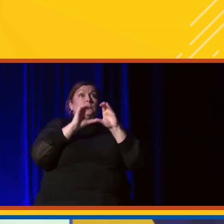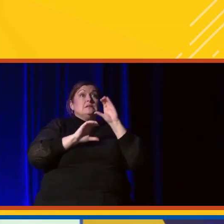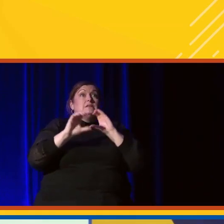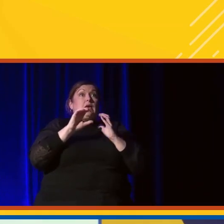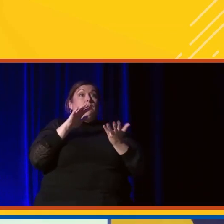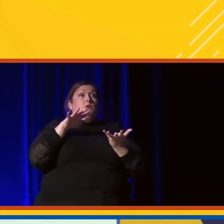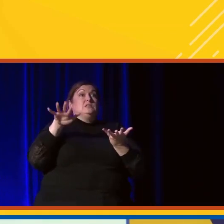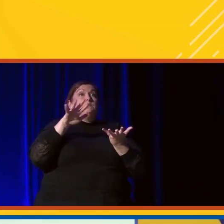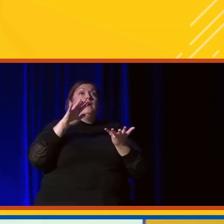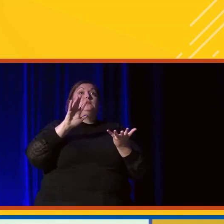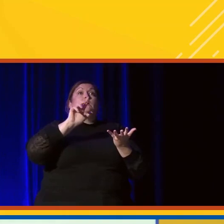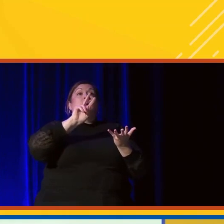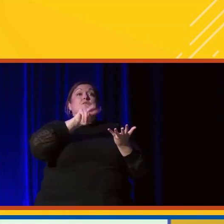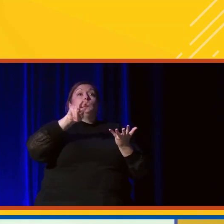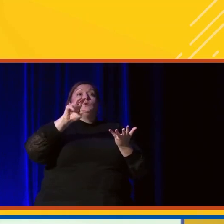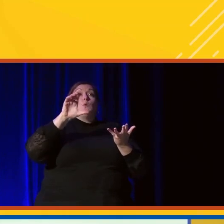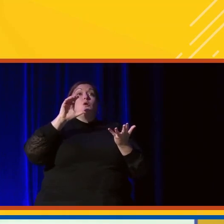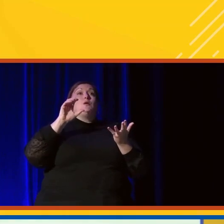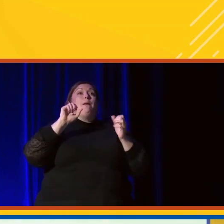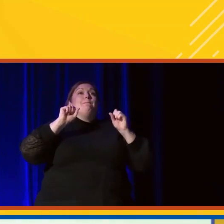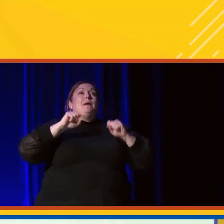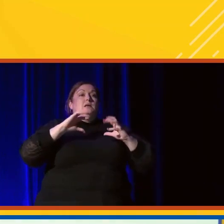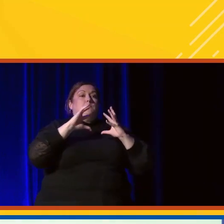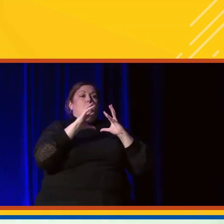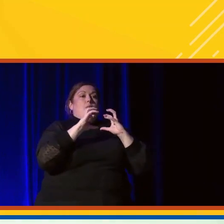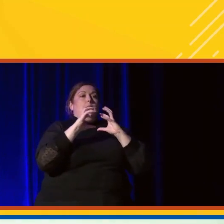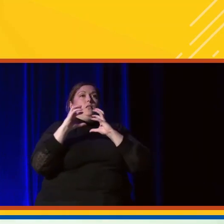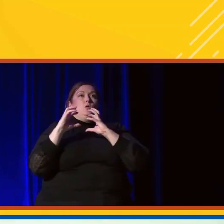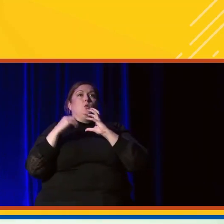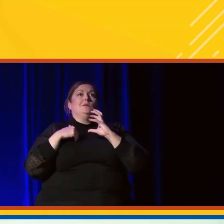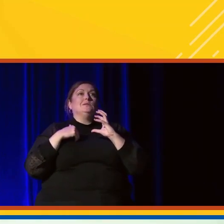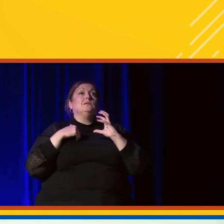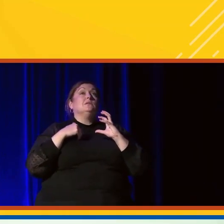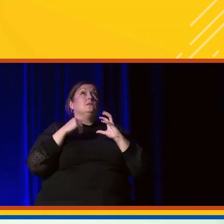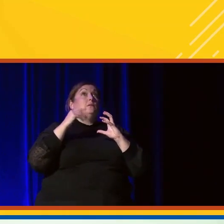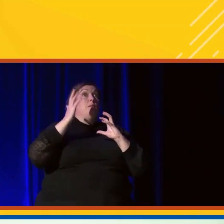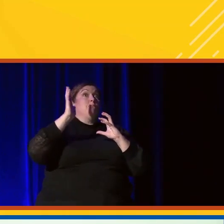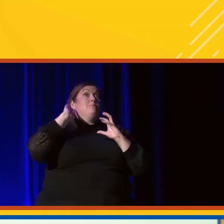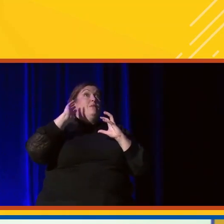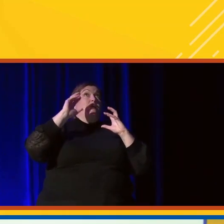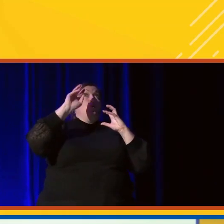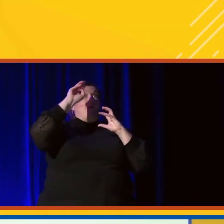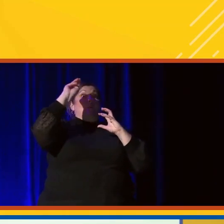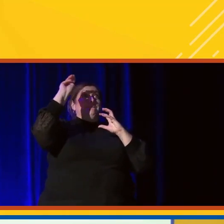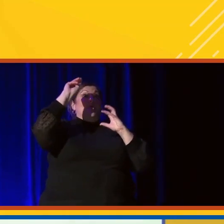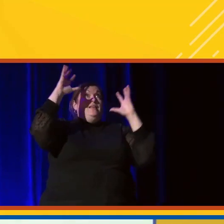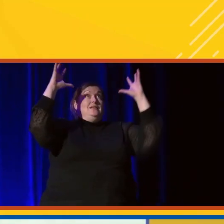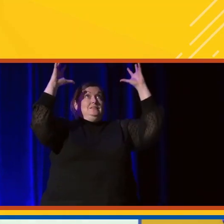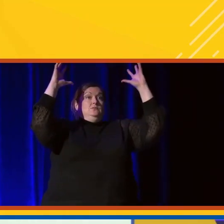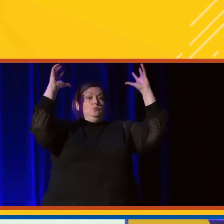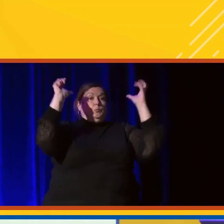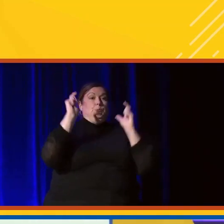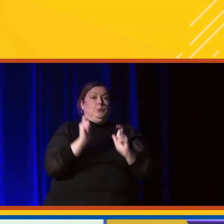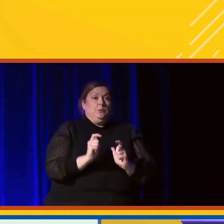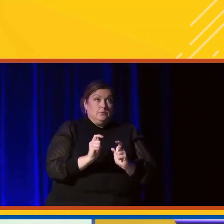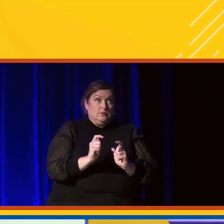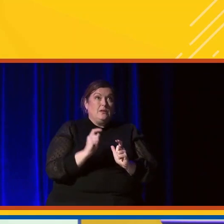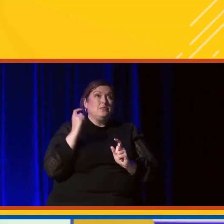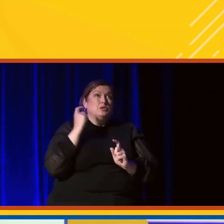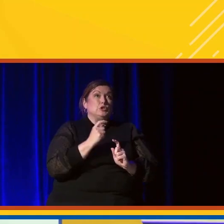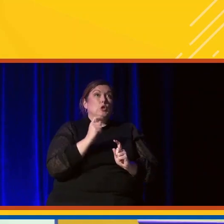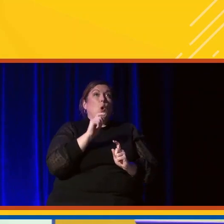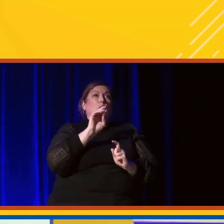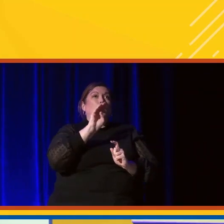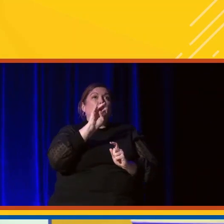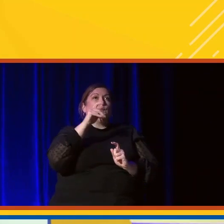of 2,200 possible molecules, originally down selected from like millions, according to this donor bridge acceptor concept.